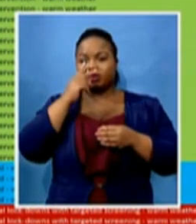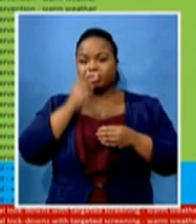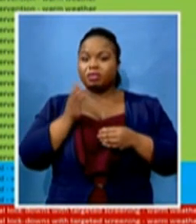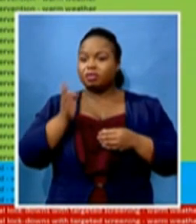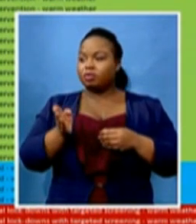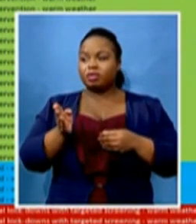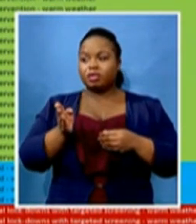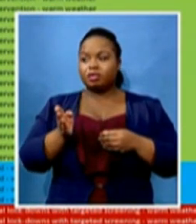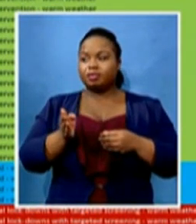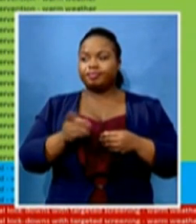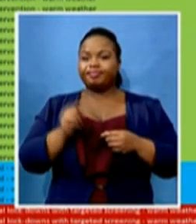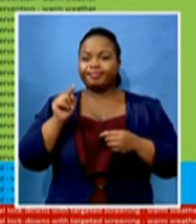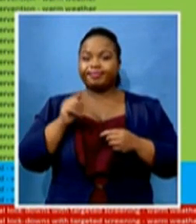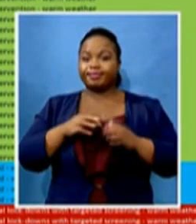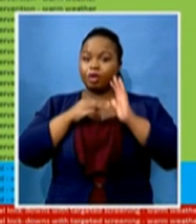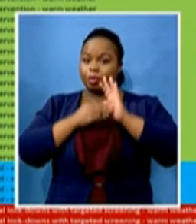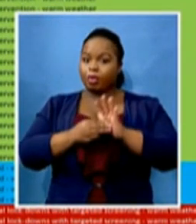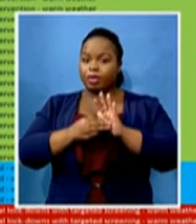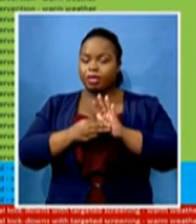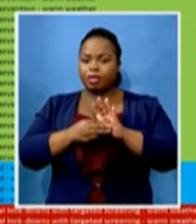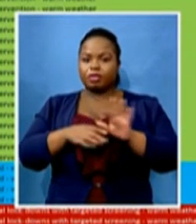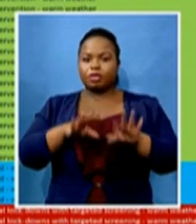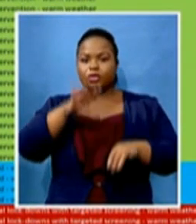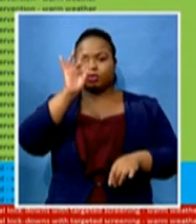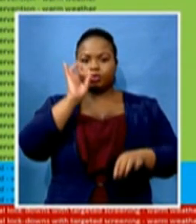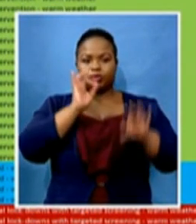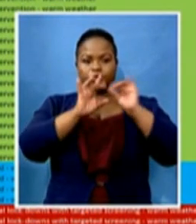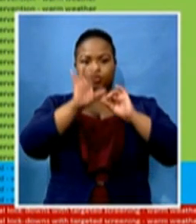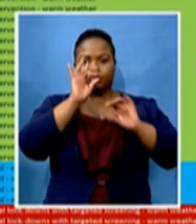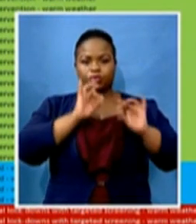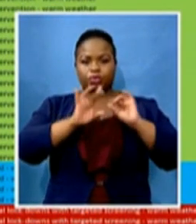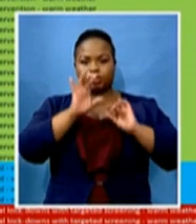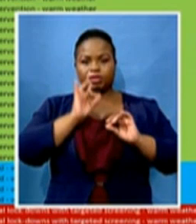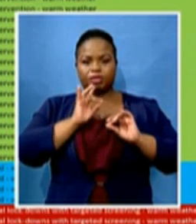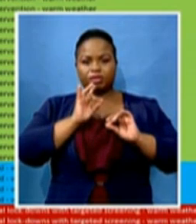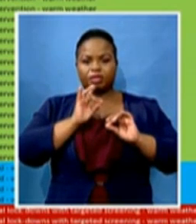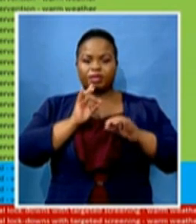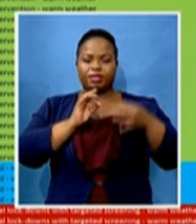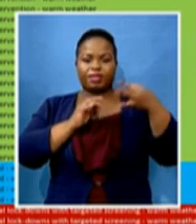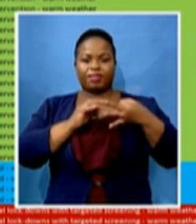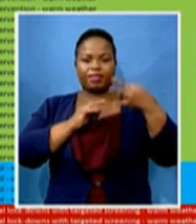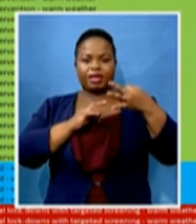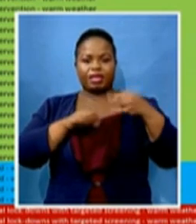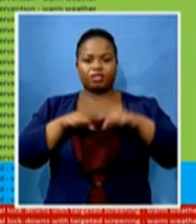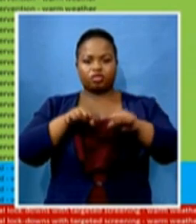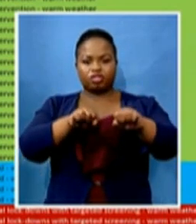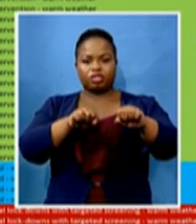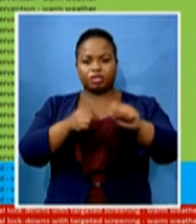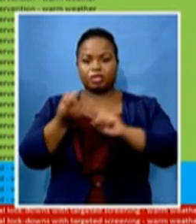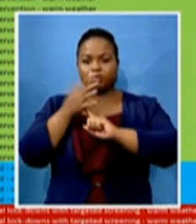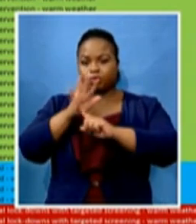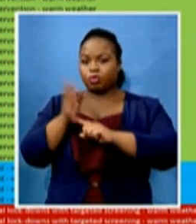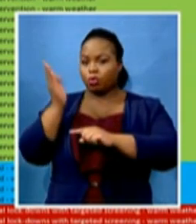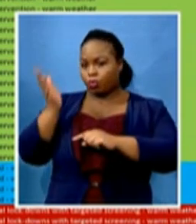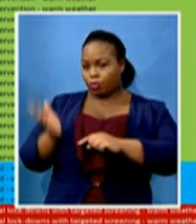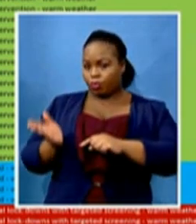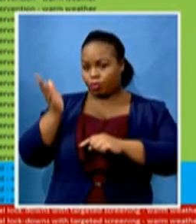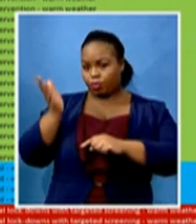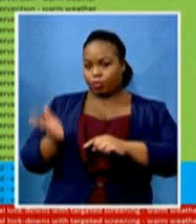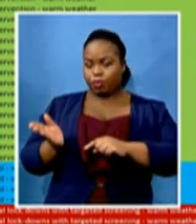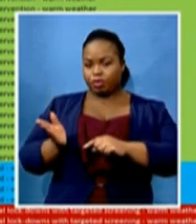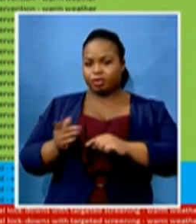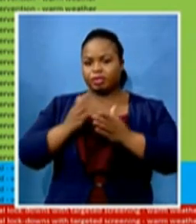select, this is three strategies that are just reflected here, just a few of the dates. And you can have no intervention,